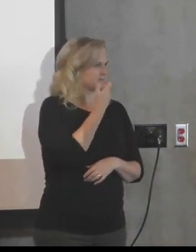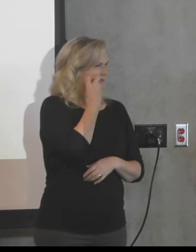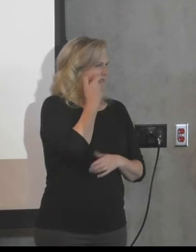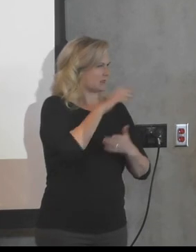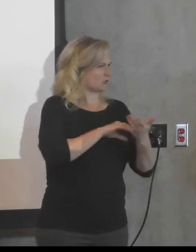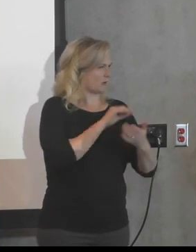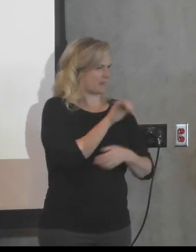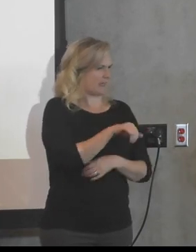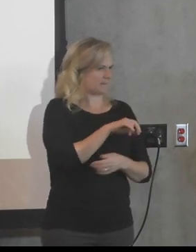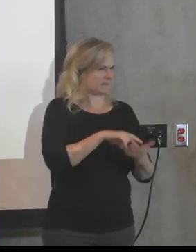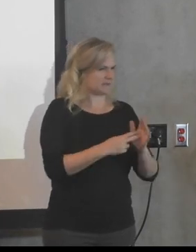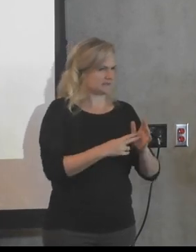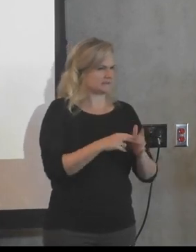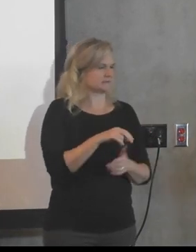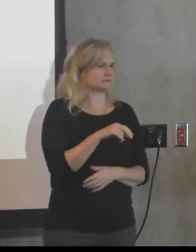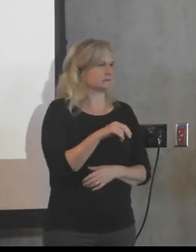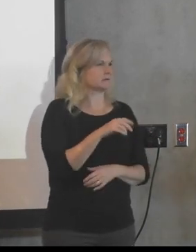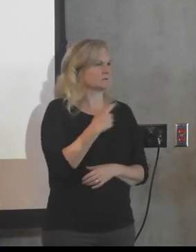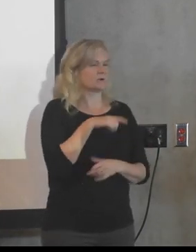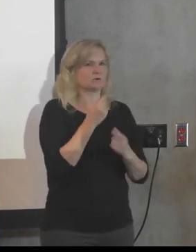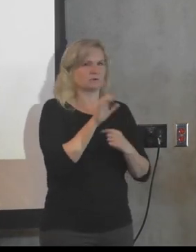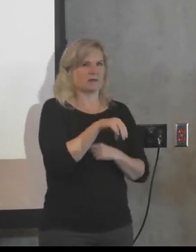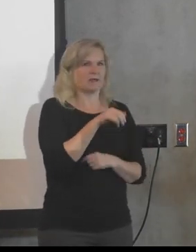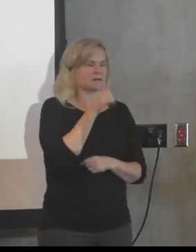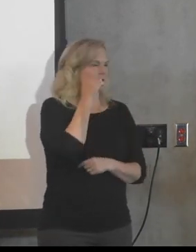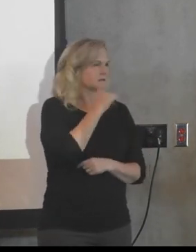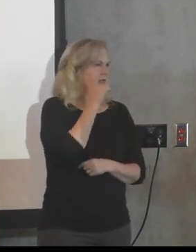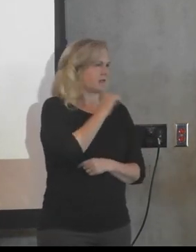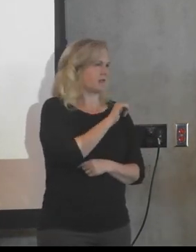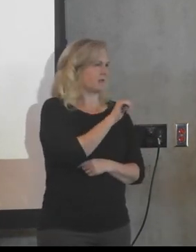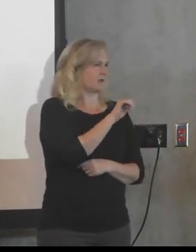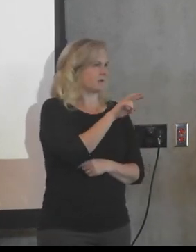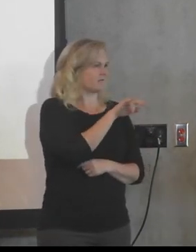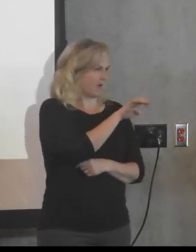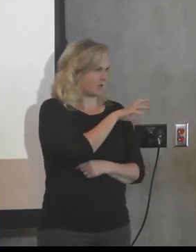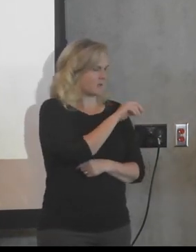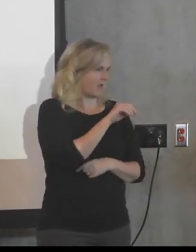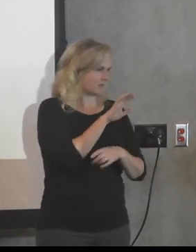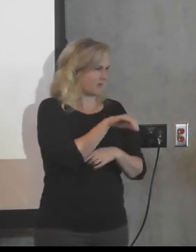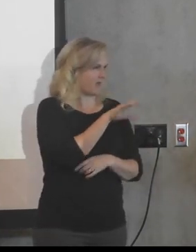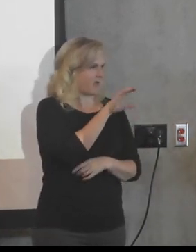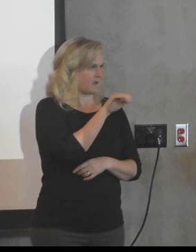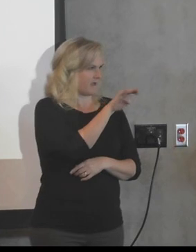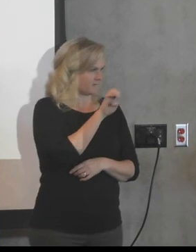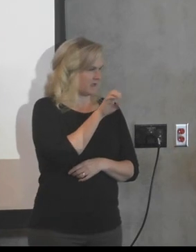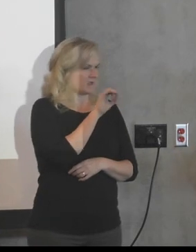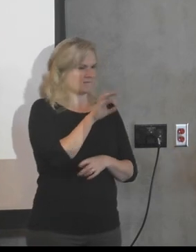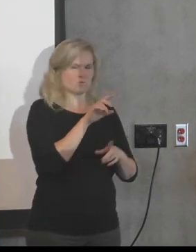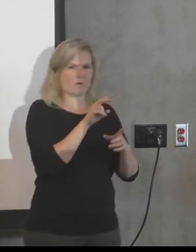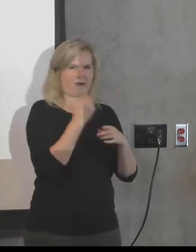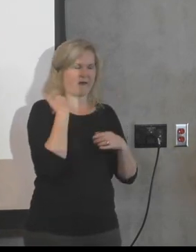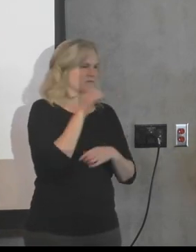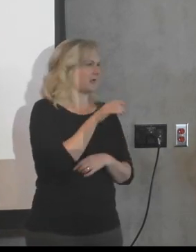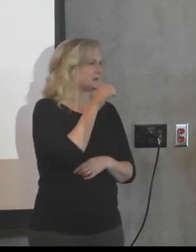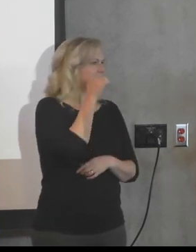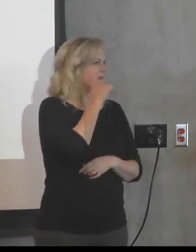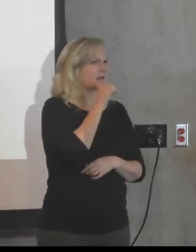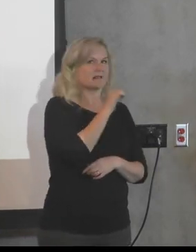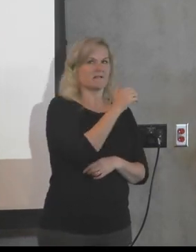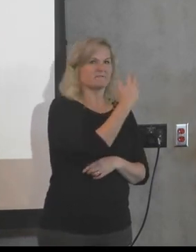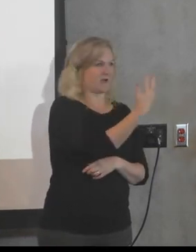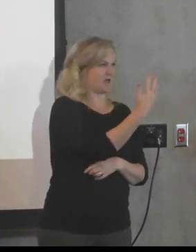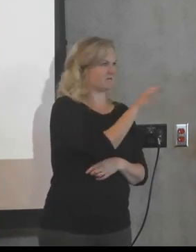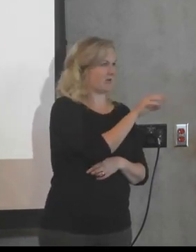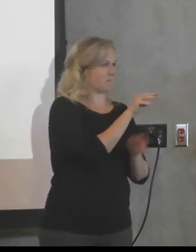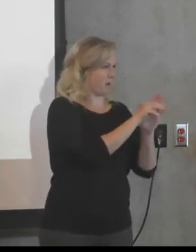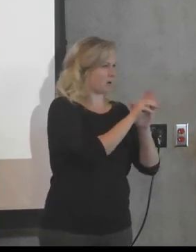year. So we took the Cafe and Daily 5 model, and if you're working in that Daily 5 model, these are the